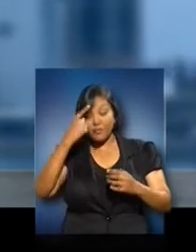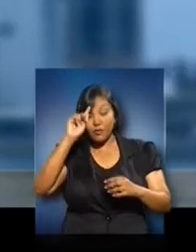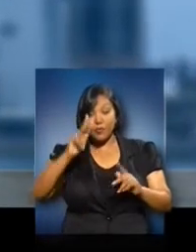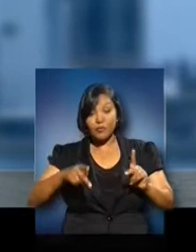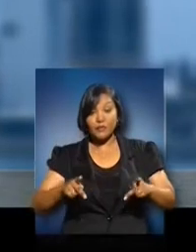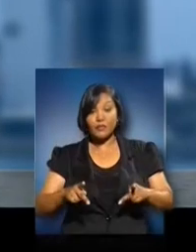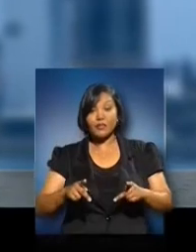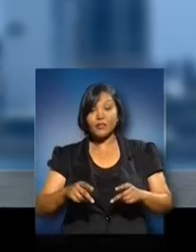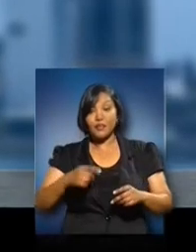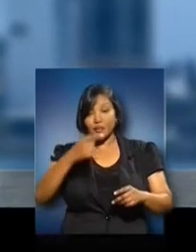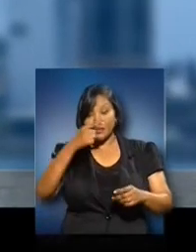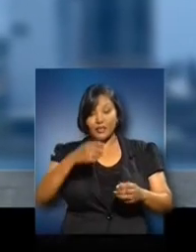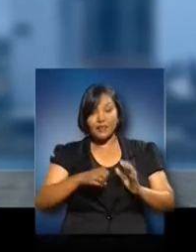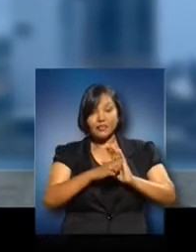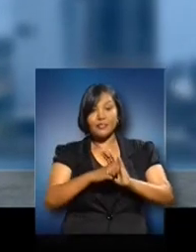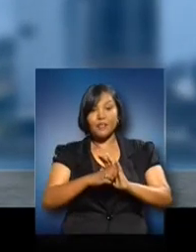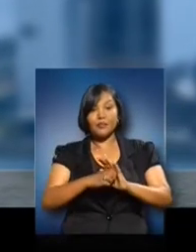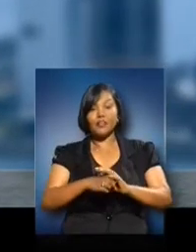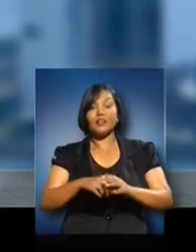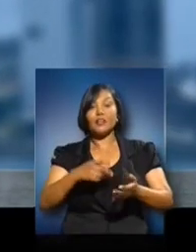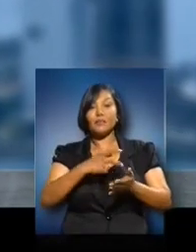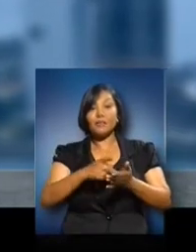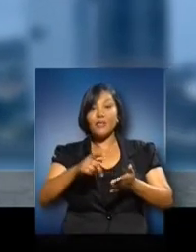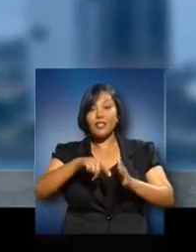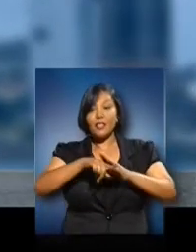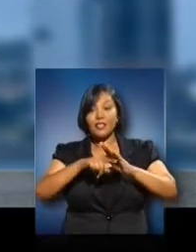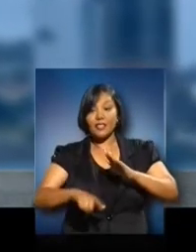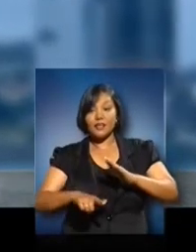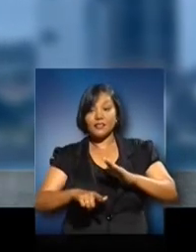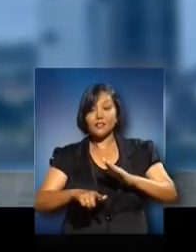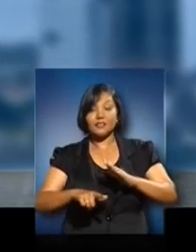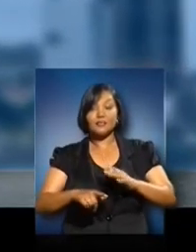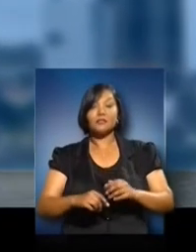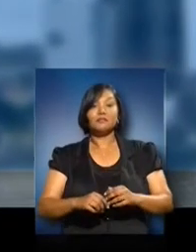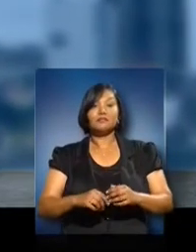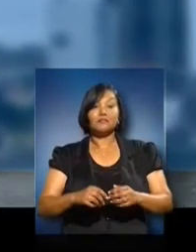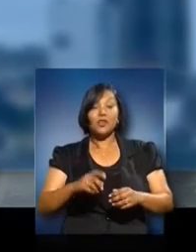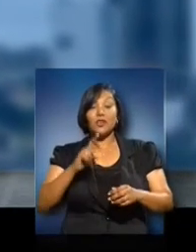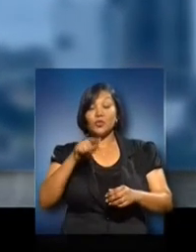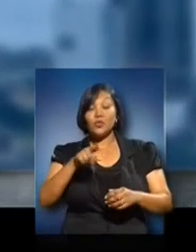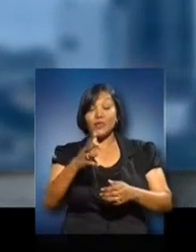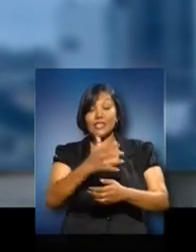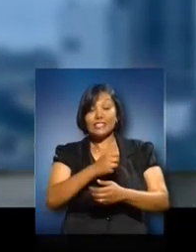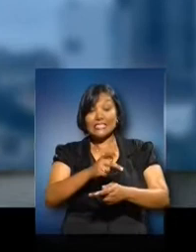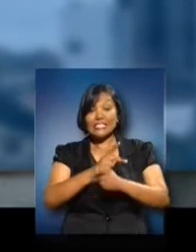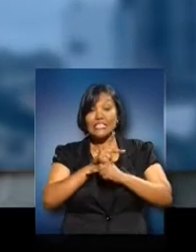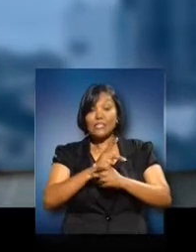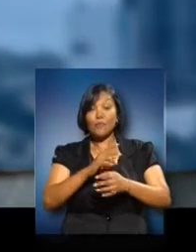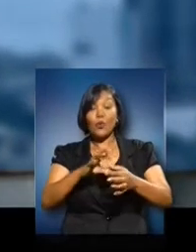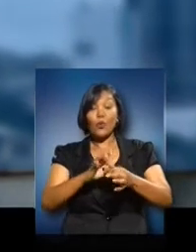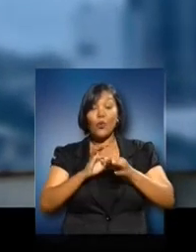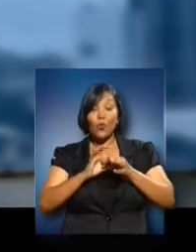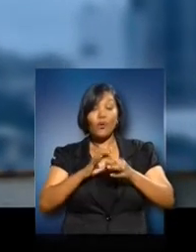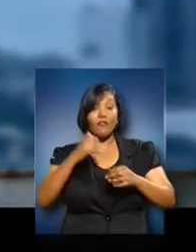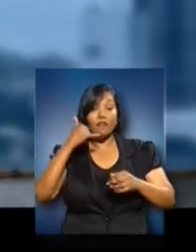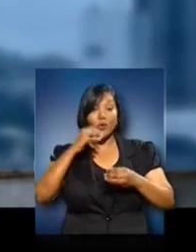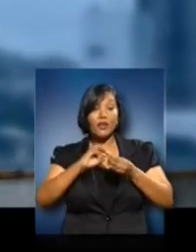customers. These include reduced costs, the right to retain your number when changing